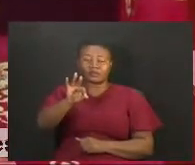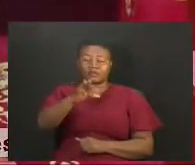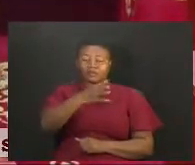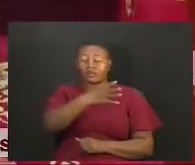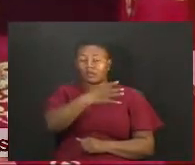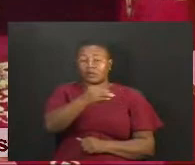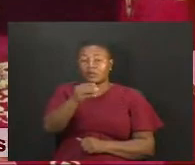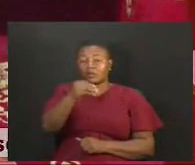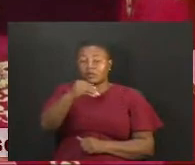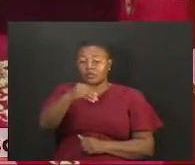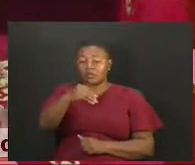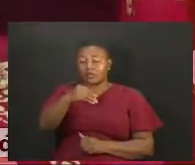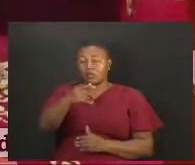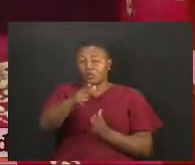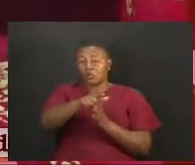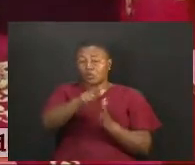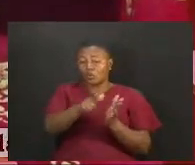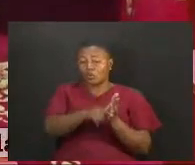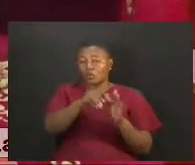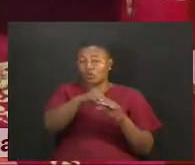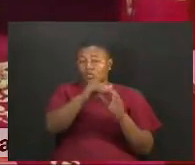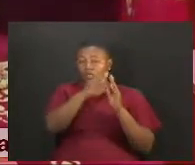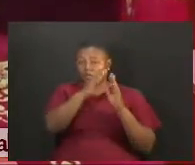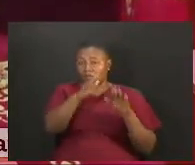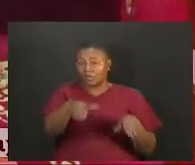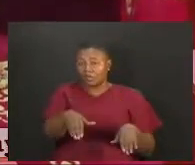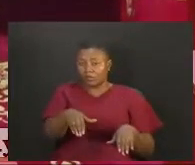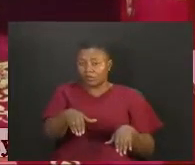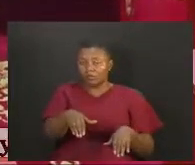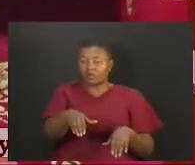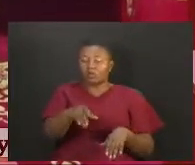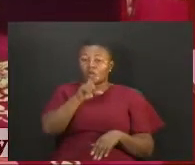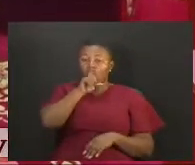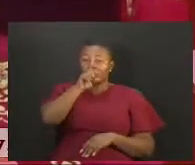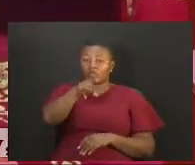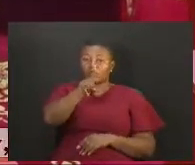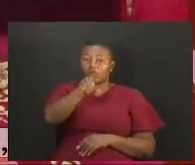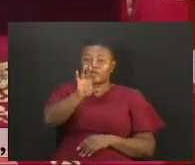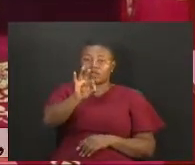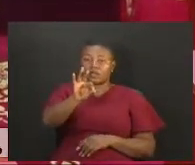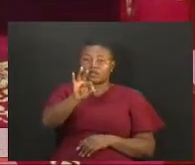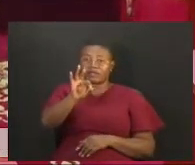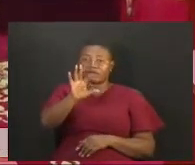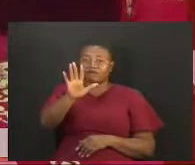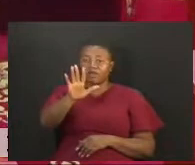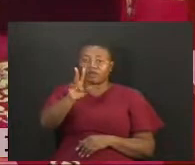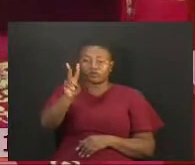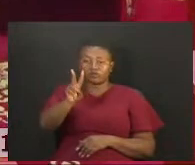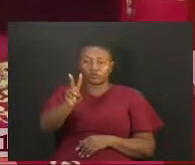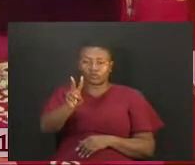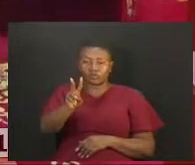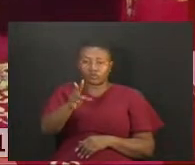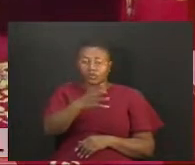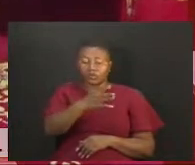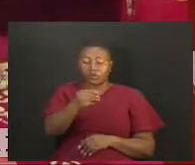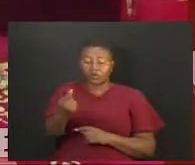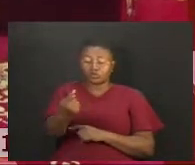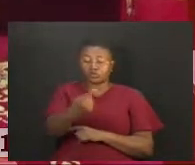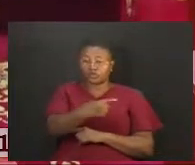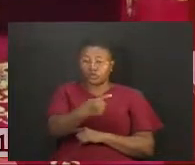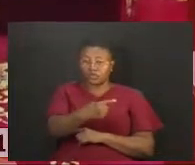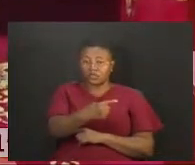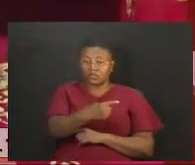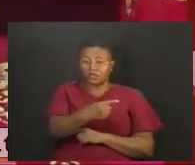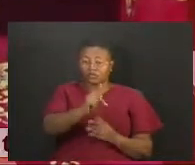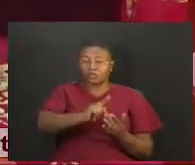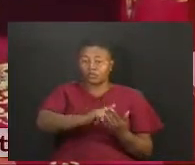orders of the House, Order 1952, and today's order paper,